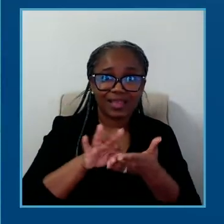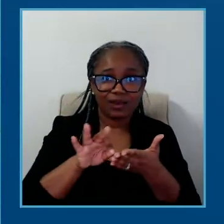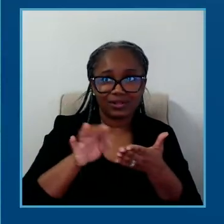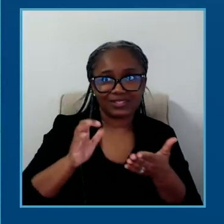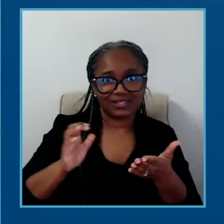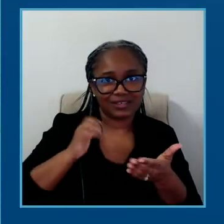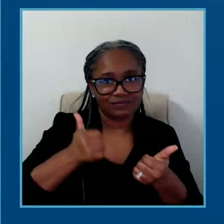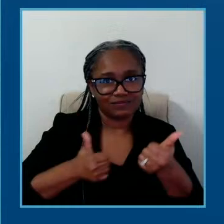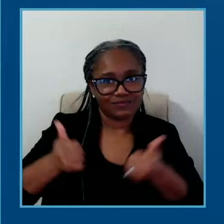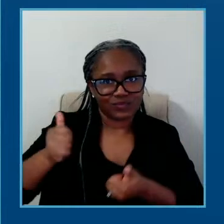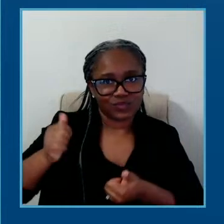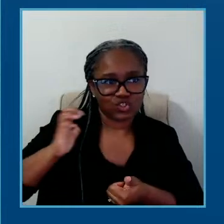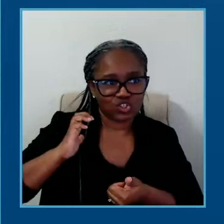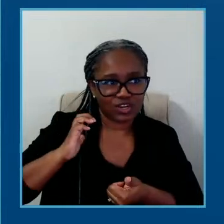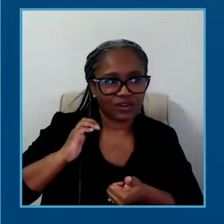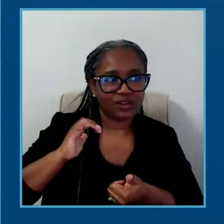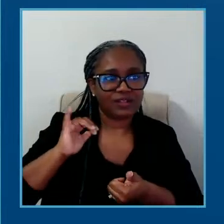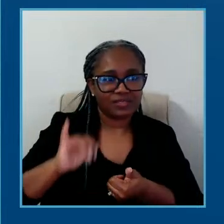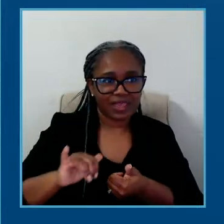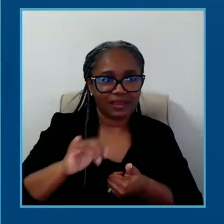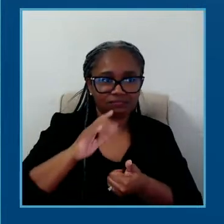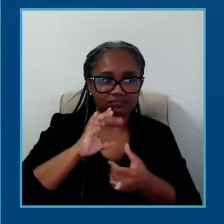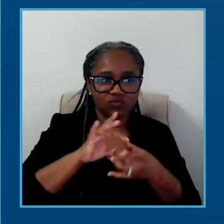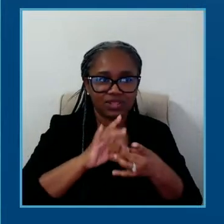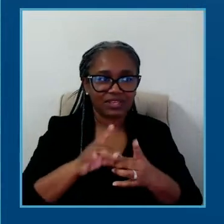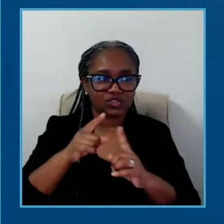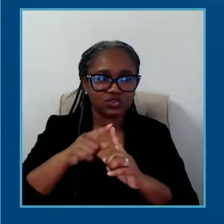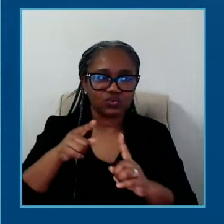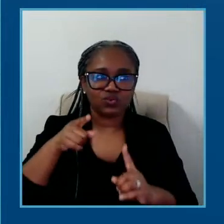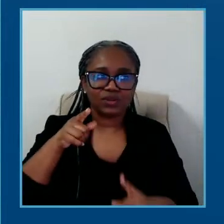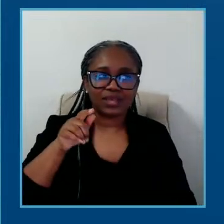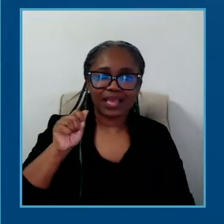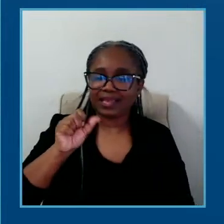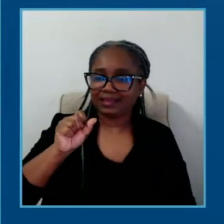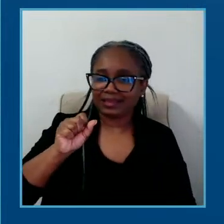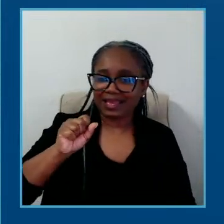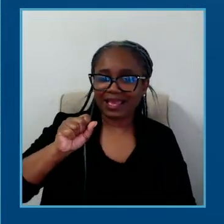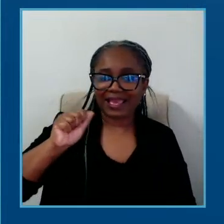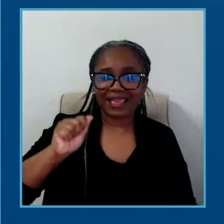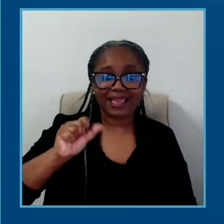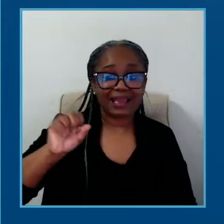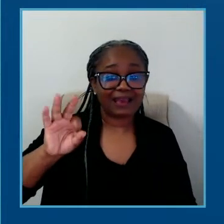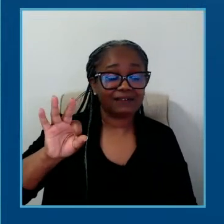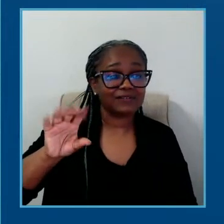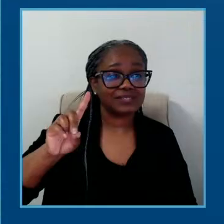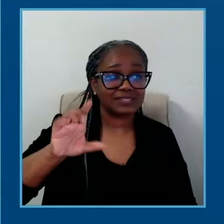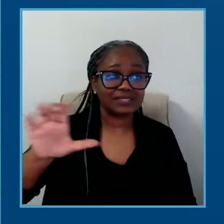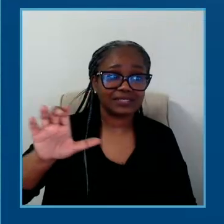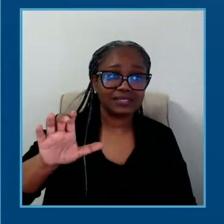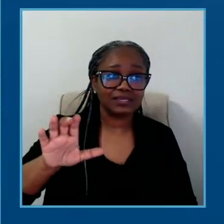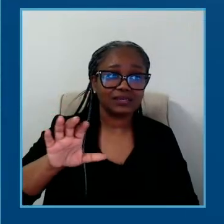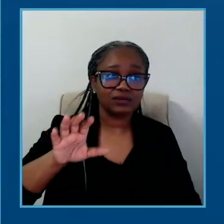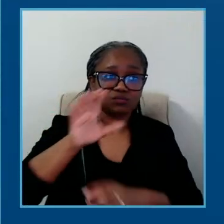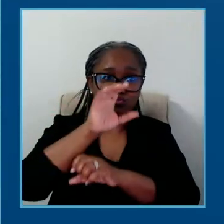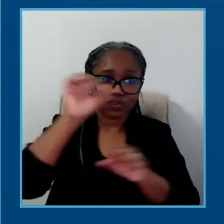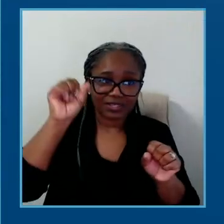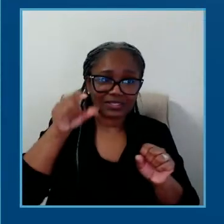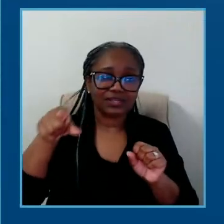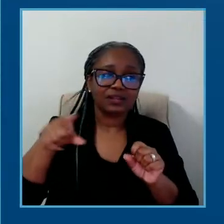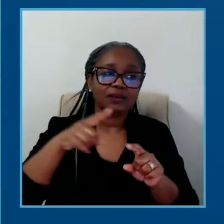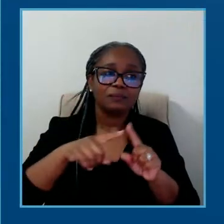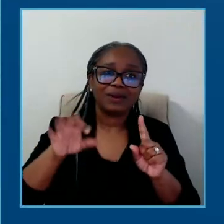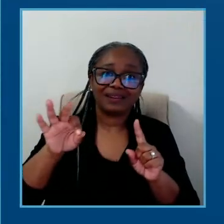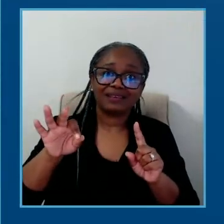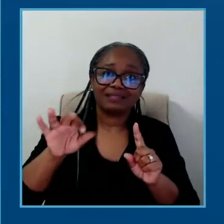relates to the AFDC president is that the election can occur without that being impacted, but when it's reversed and